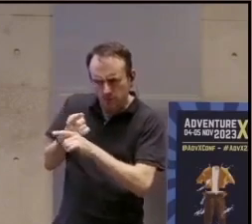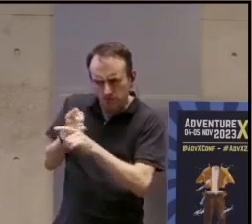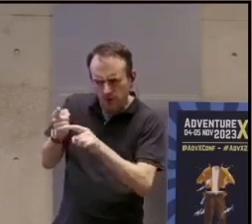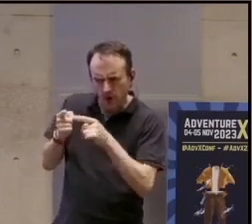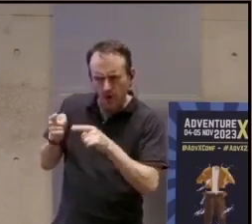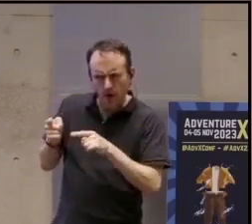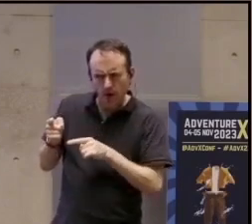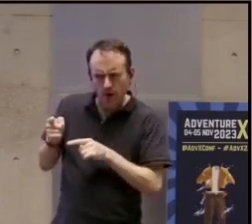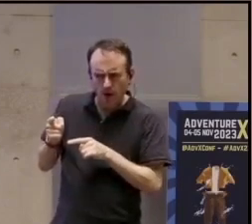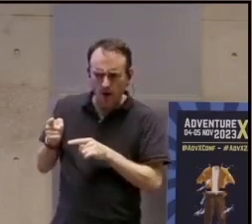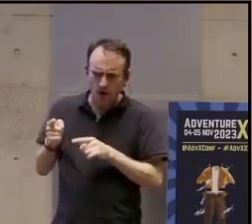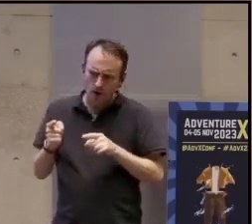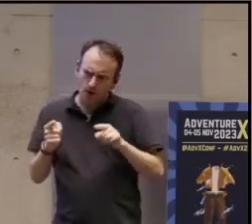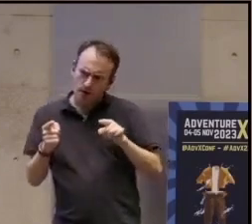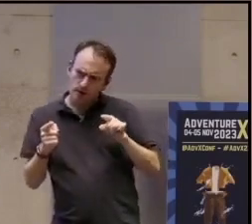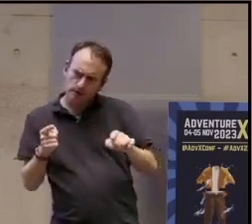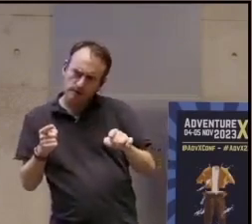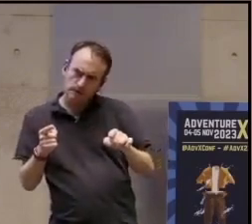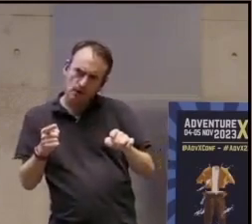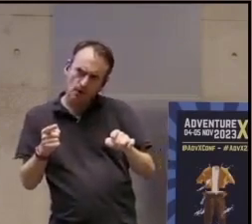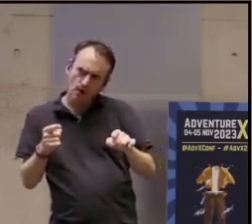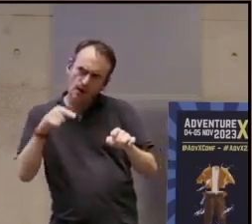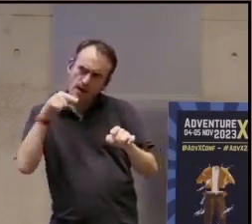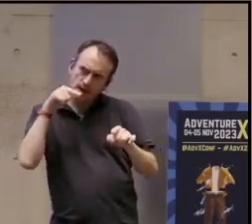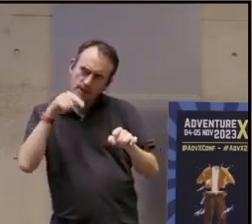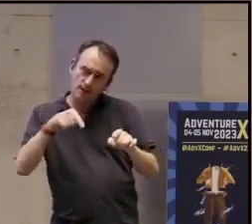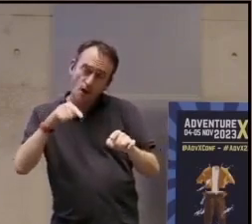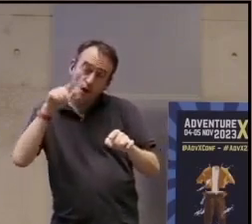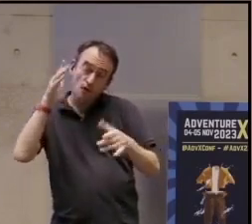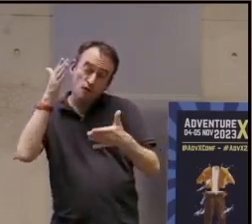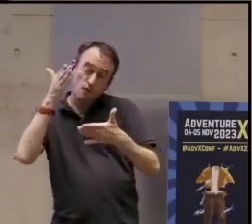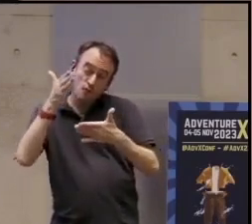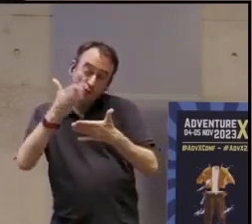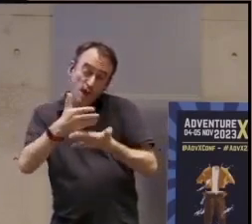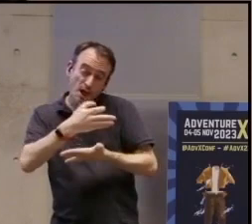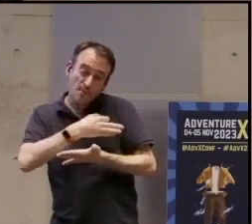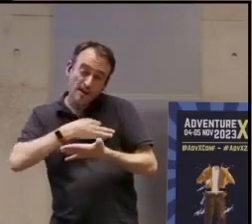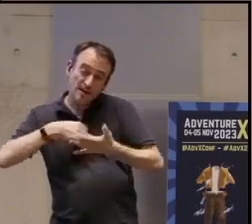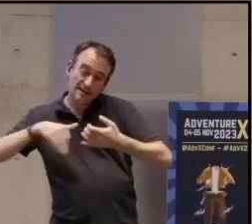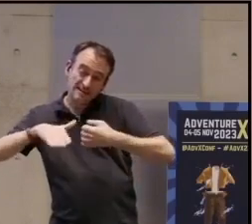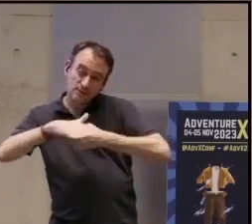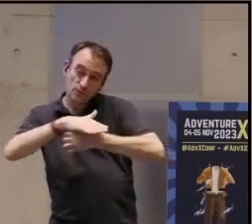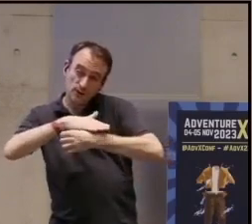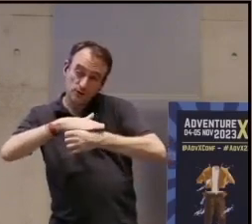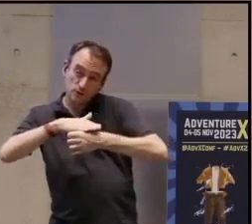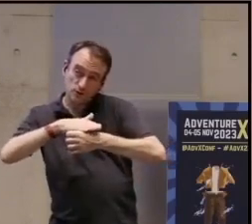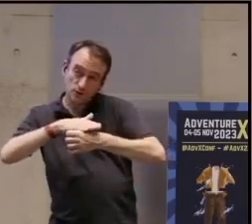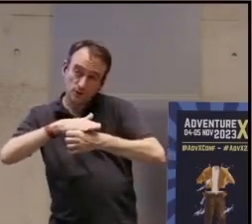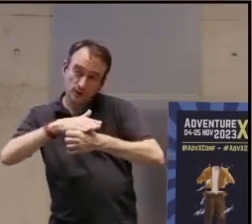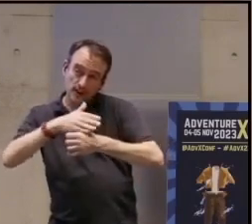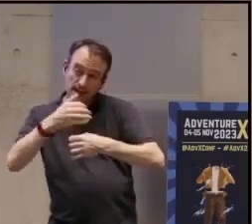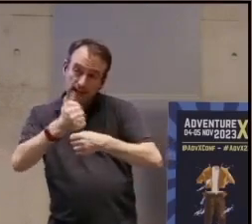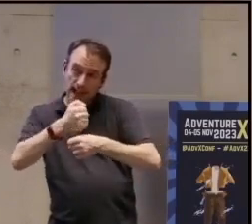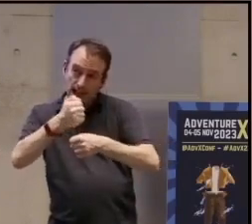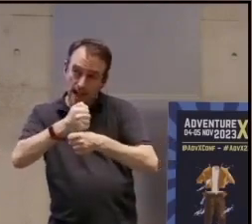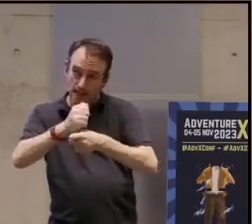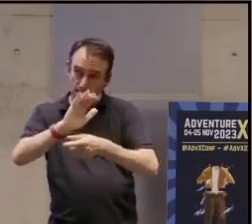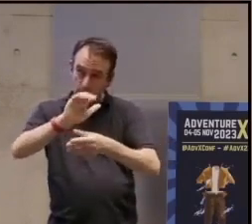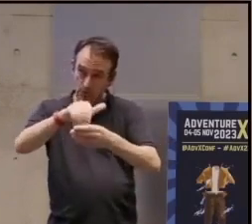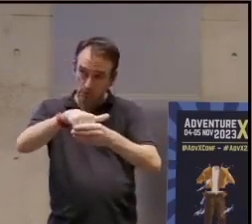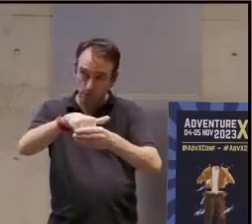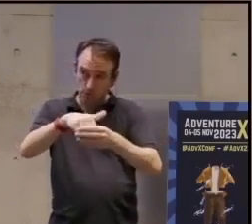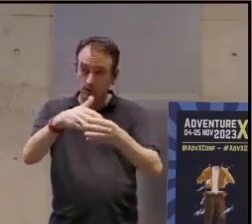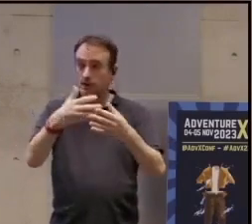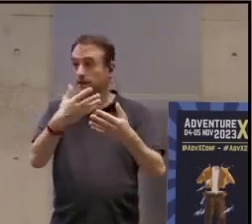what's unique about committing to a real-life medical condition in your game. And there are certain constraints and ideas